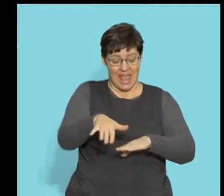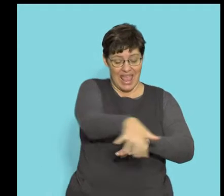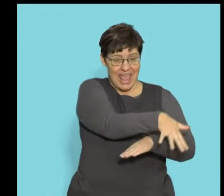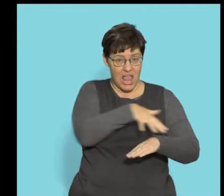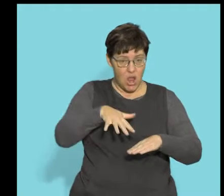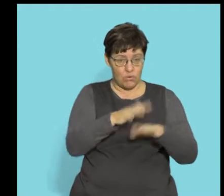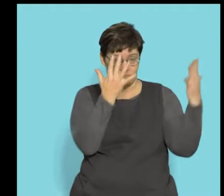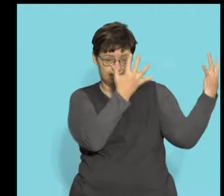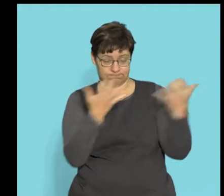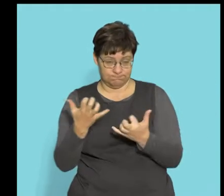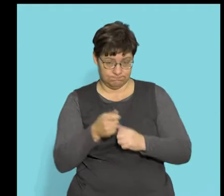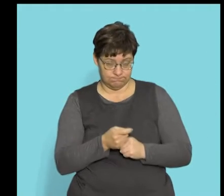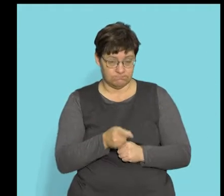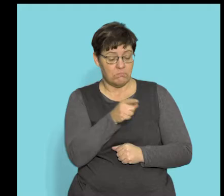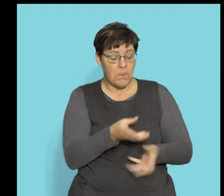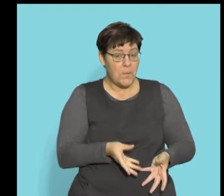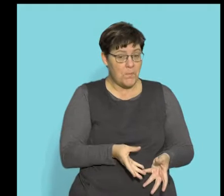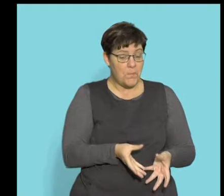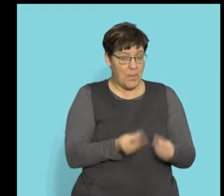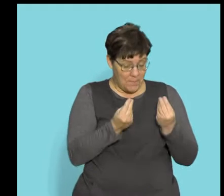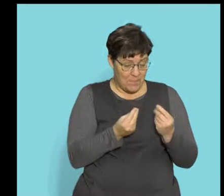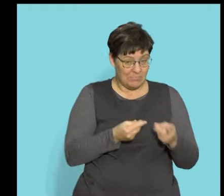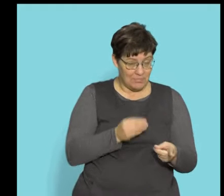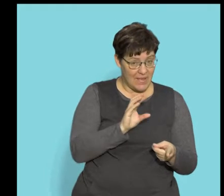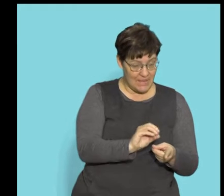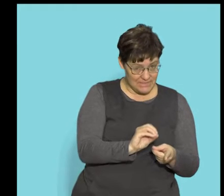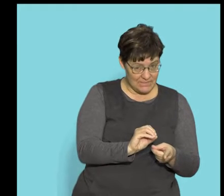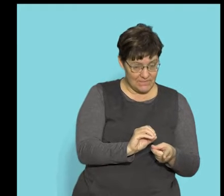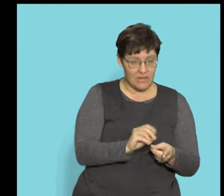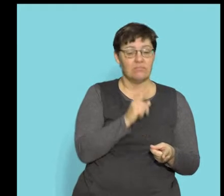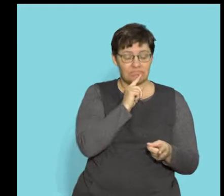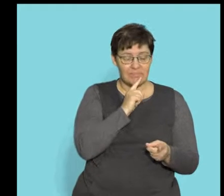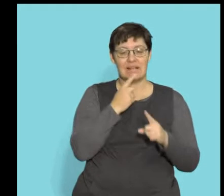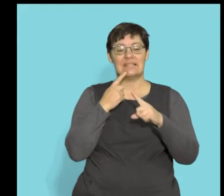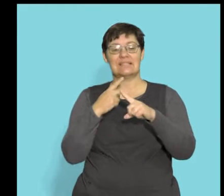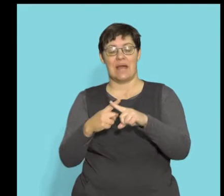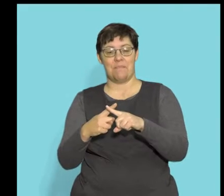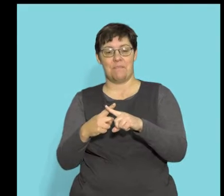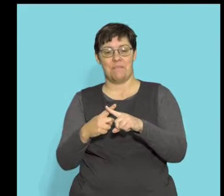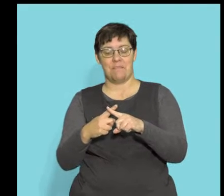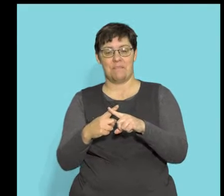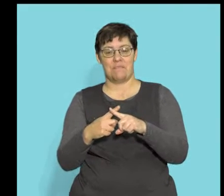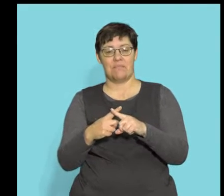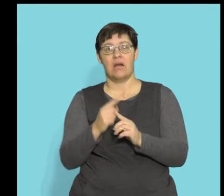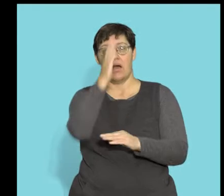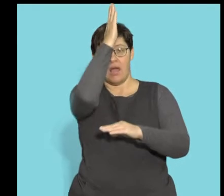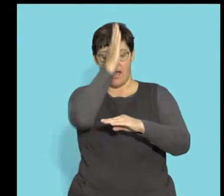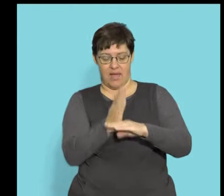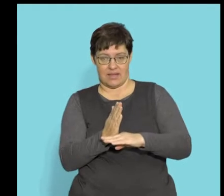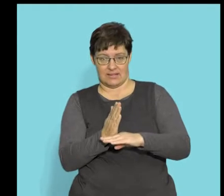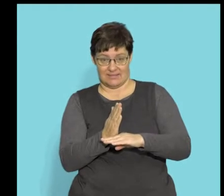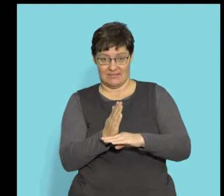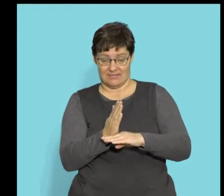And once we have the area of the base of the object, we then multiply it by the perpendicular height.